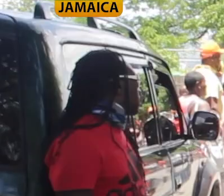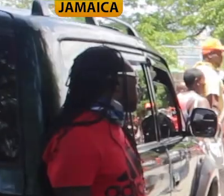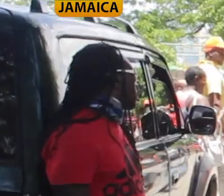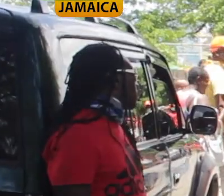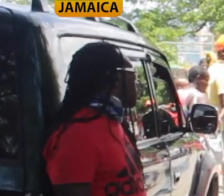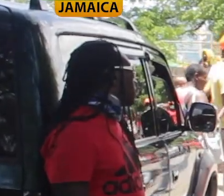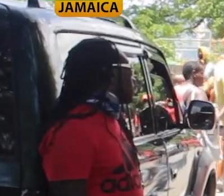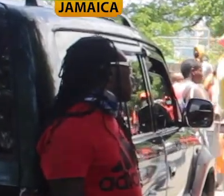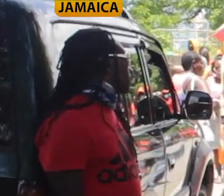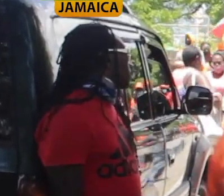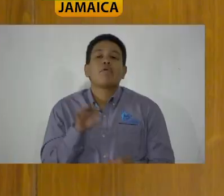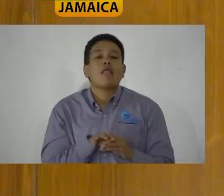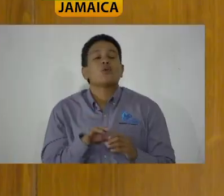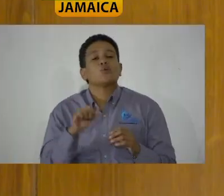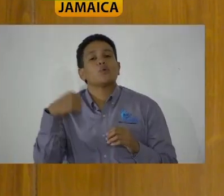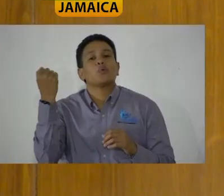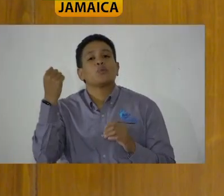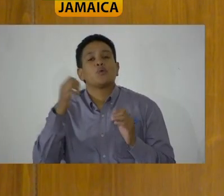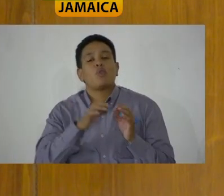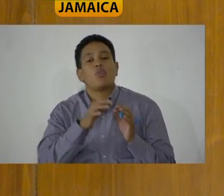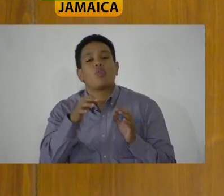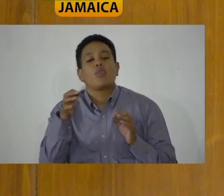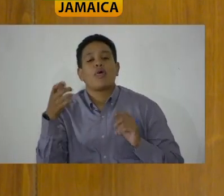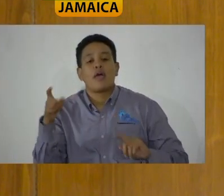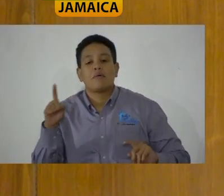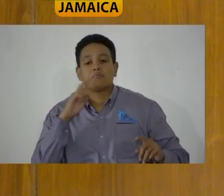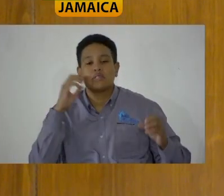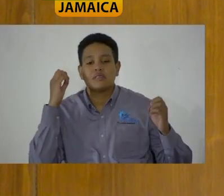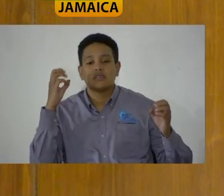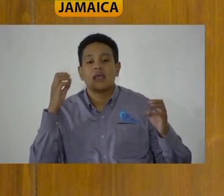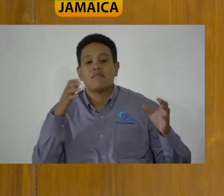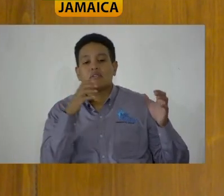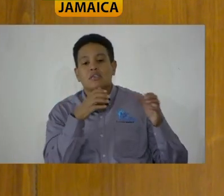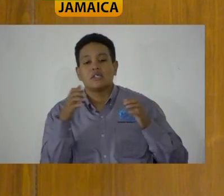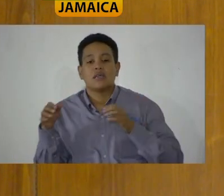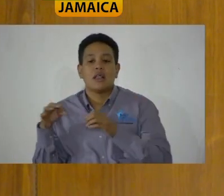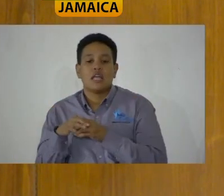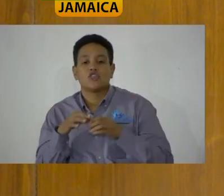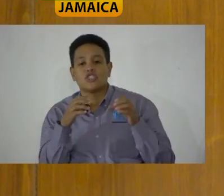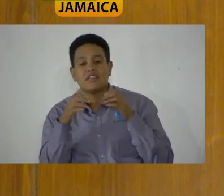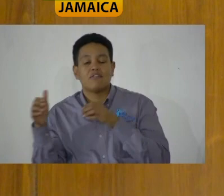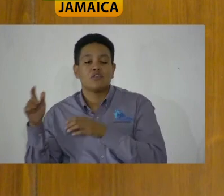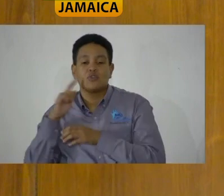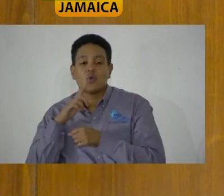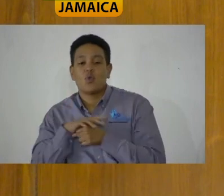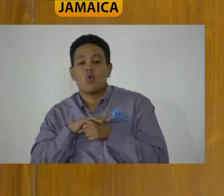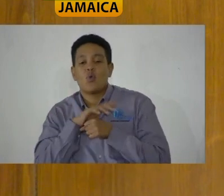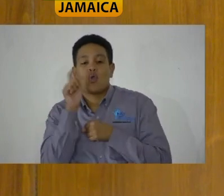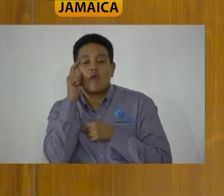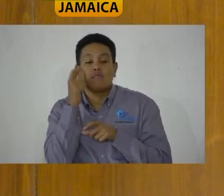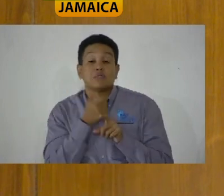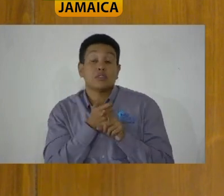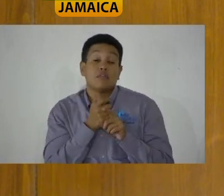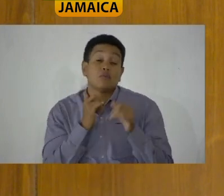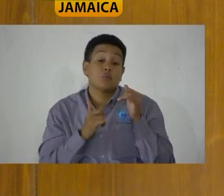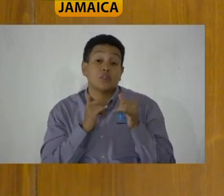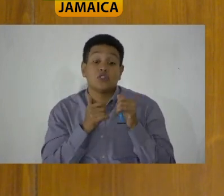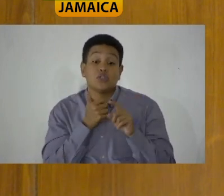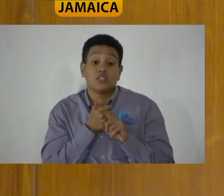remain unrepresented. There are several divisions, electoral divisions, local government, which